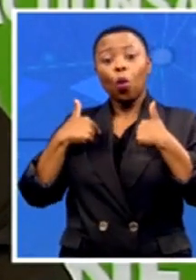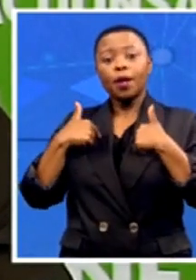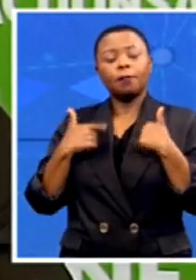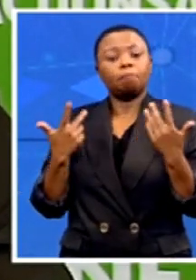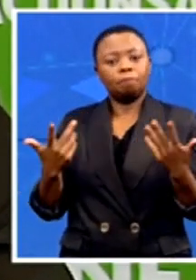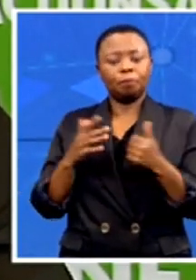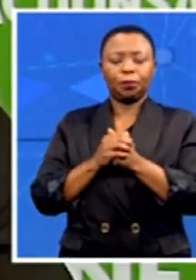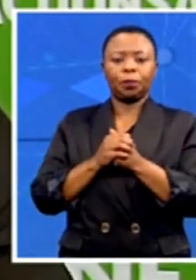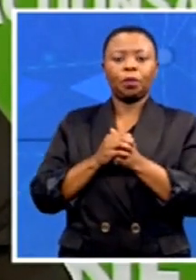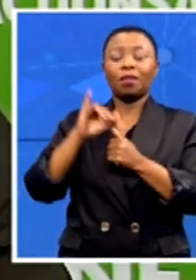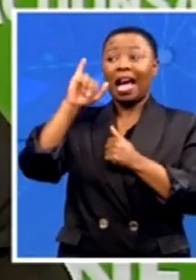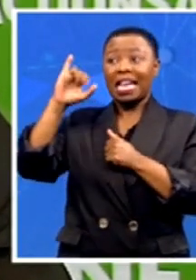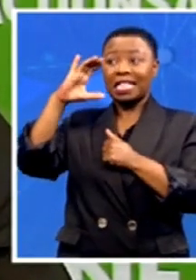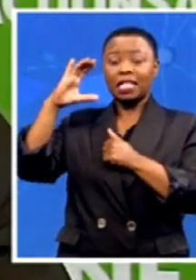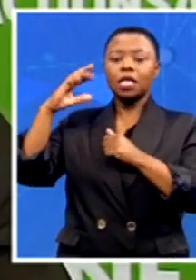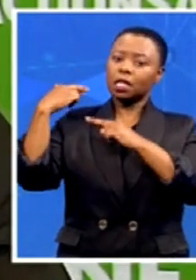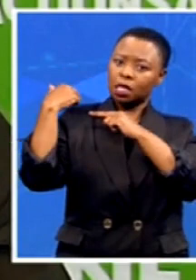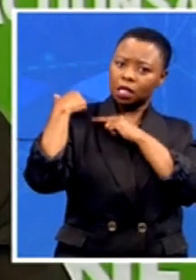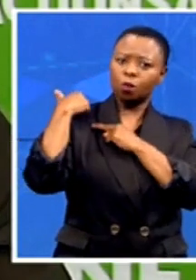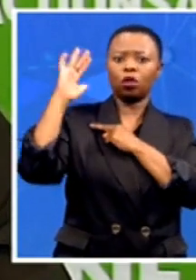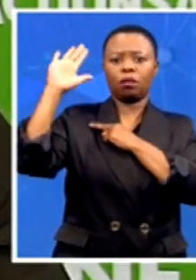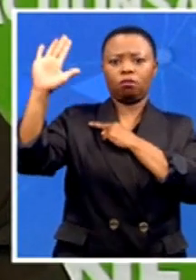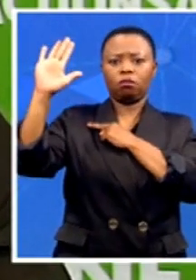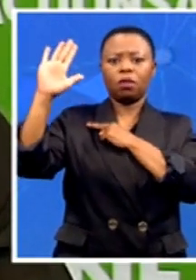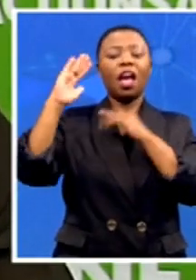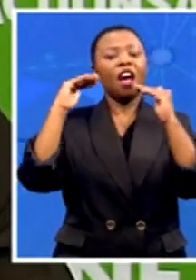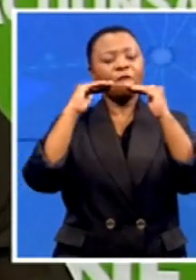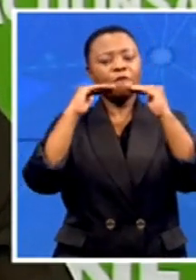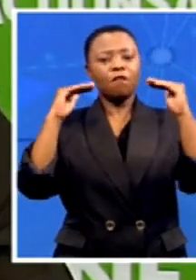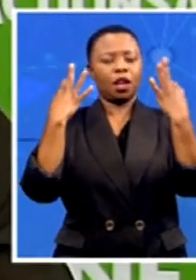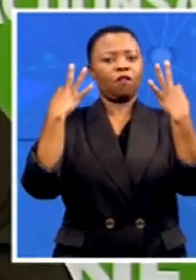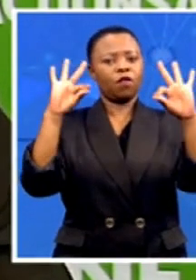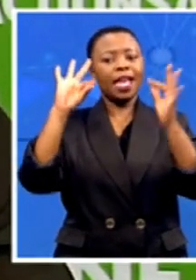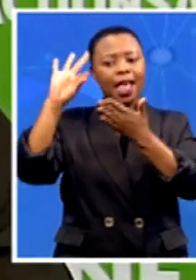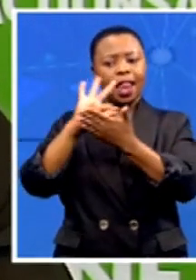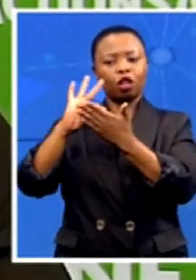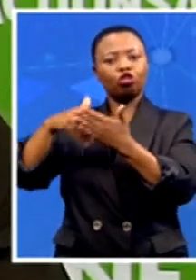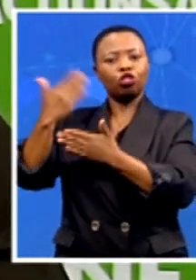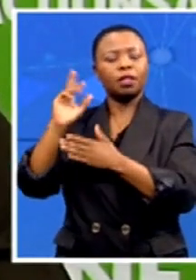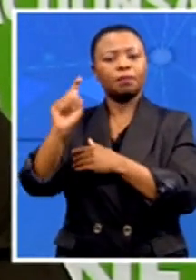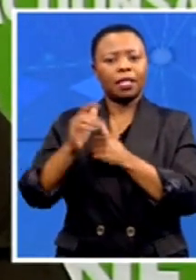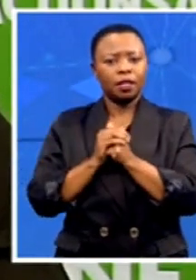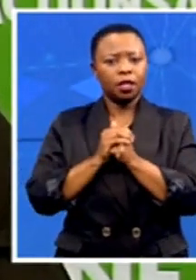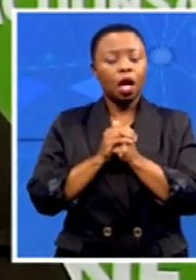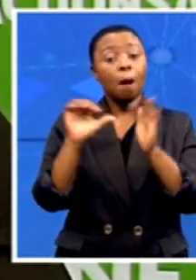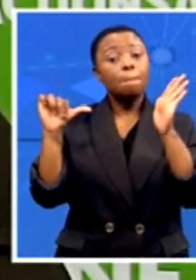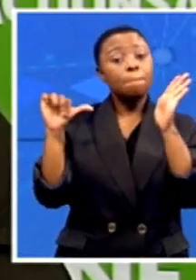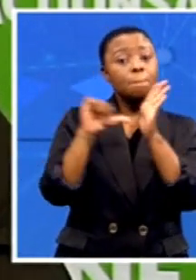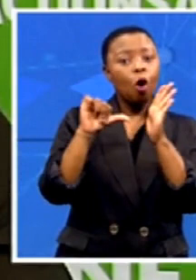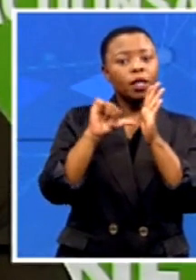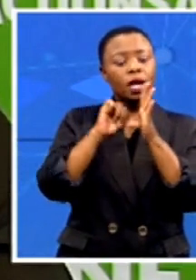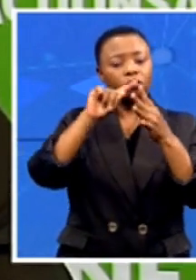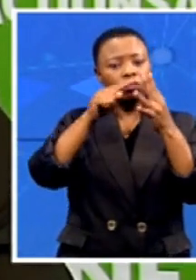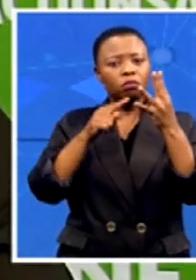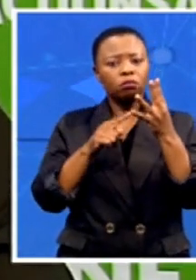responsibility to run free and fair elections. We know a critical component of this by their own study is the ease